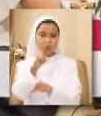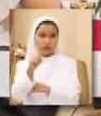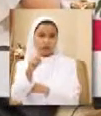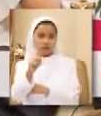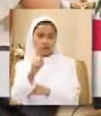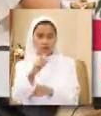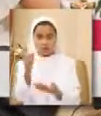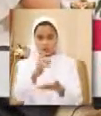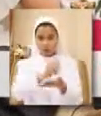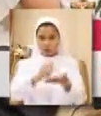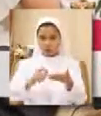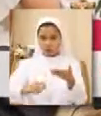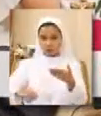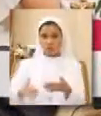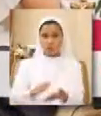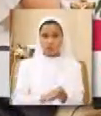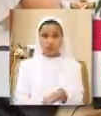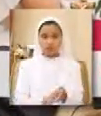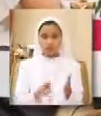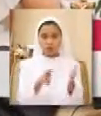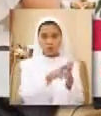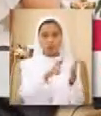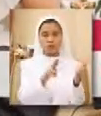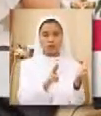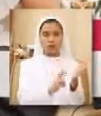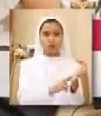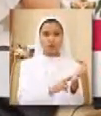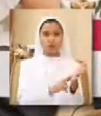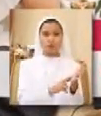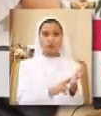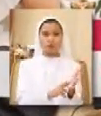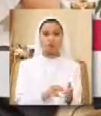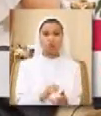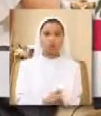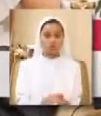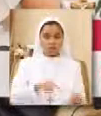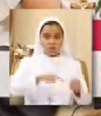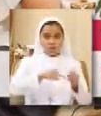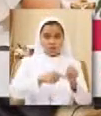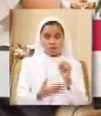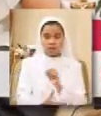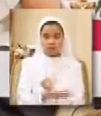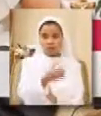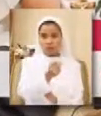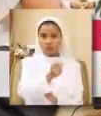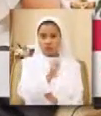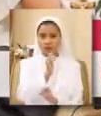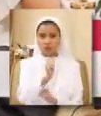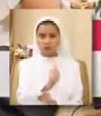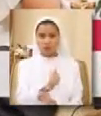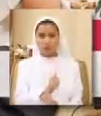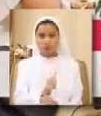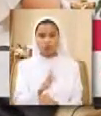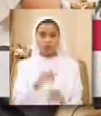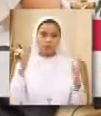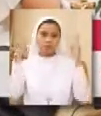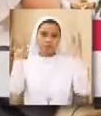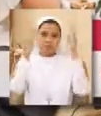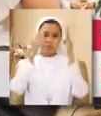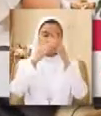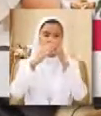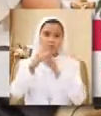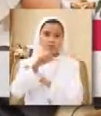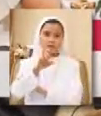in 2009, just approved. And we started on our own. And yeah. then Archbishop